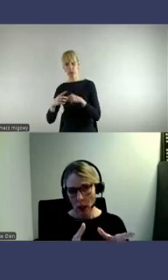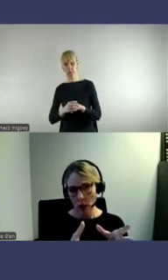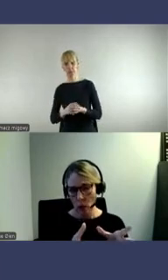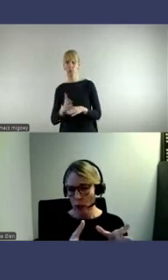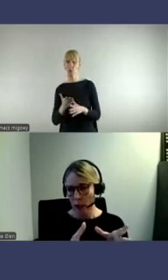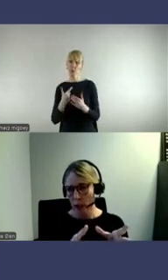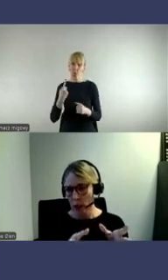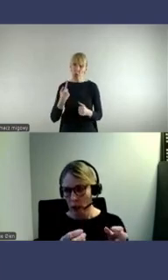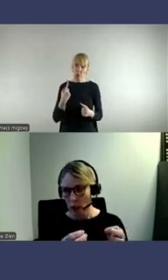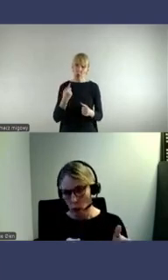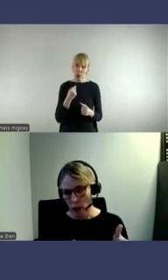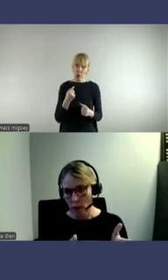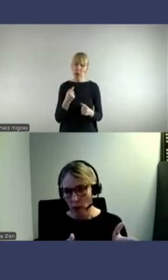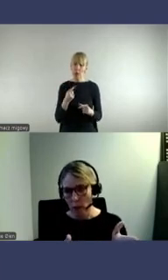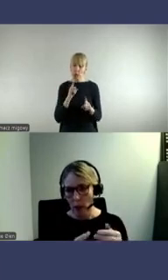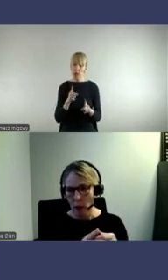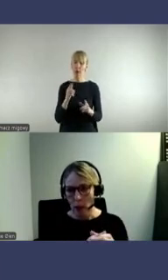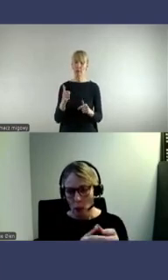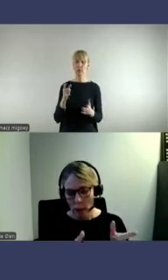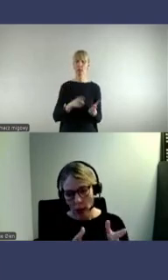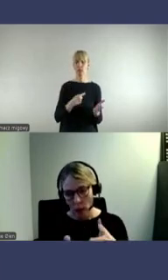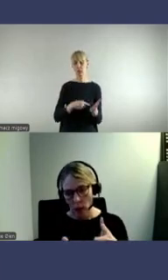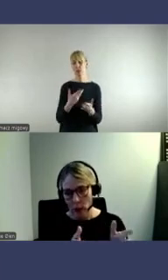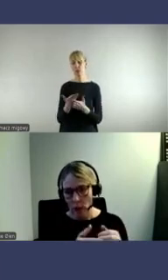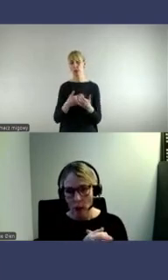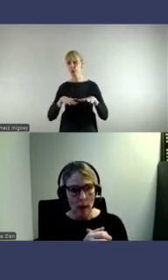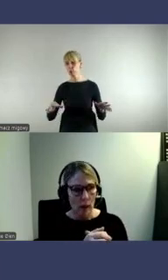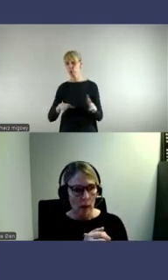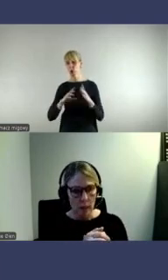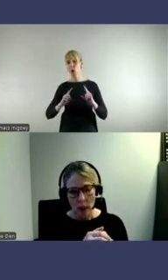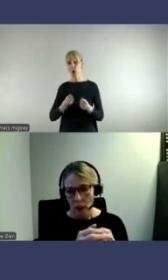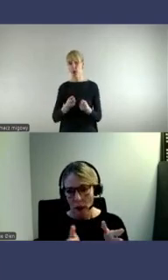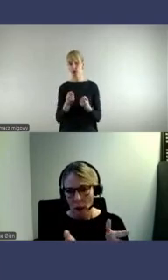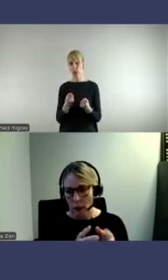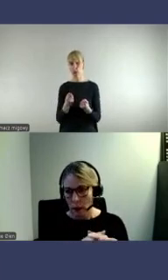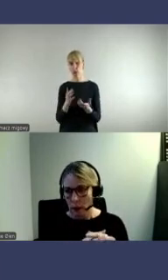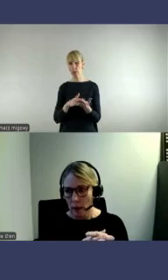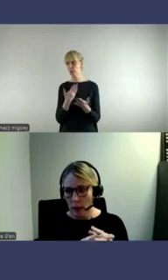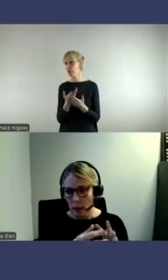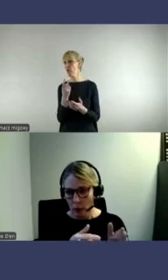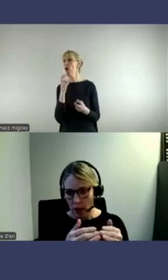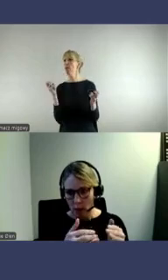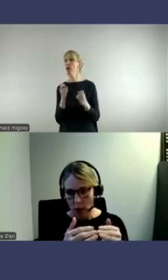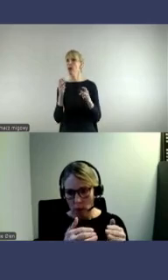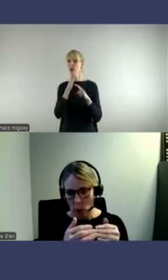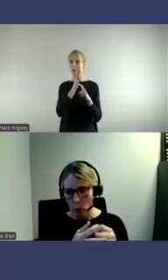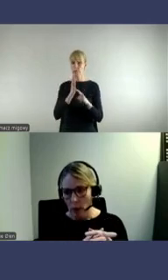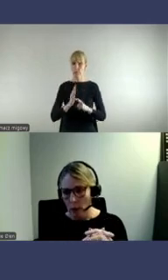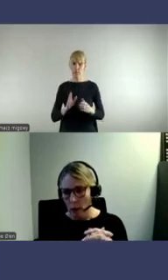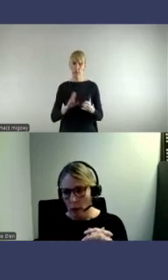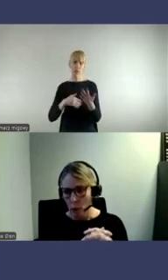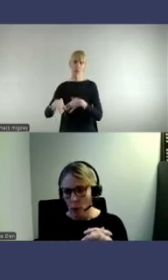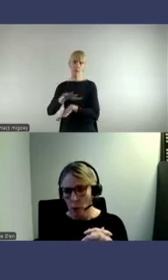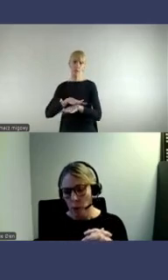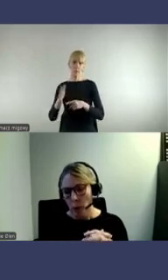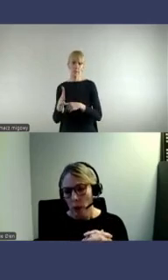especially large organizations such as wind farming, wind power or fish farming, and this can create some tension between